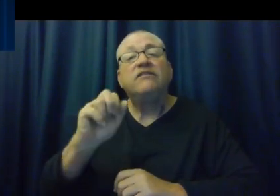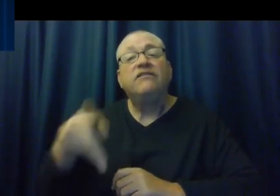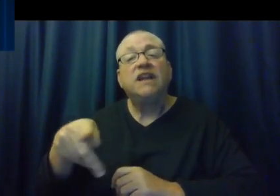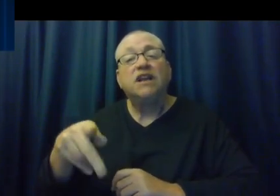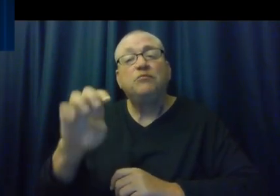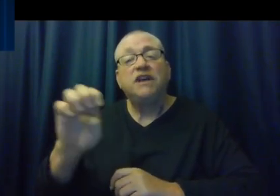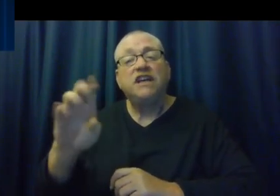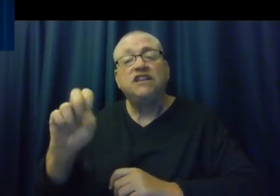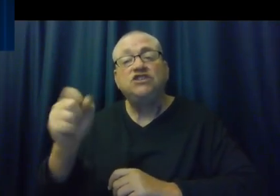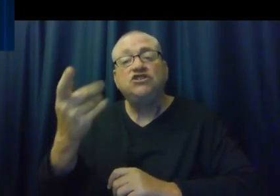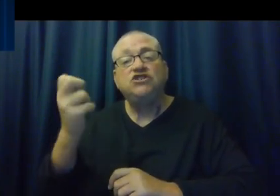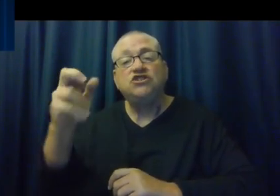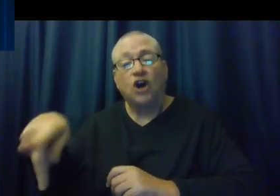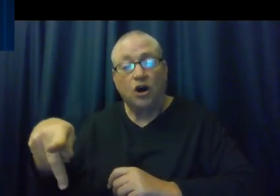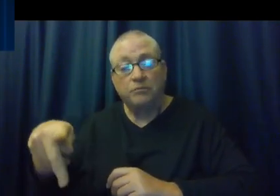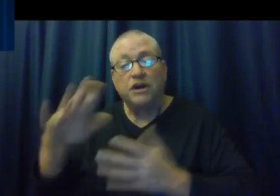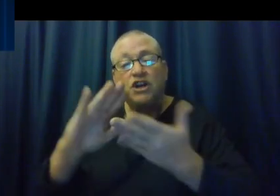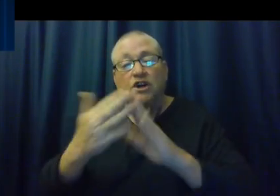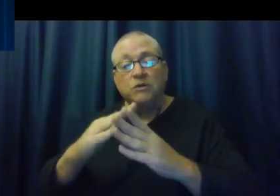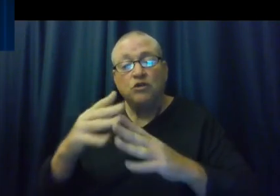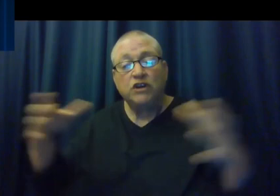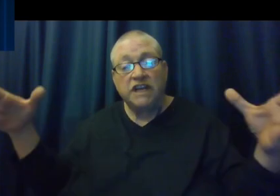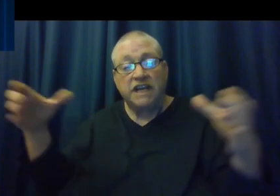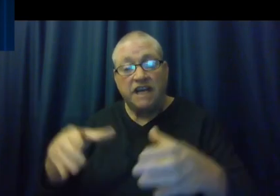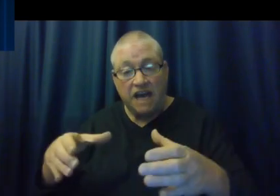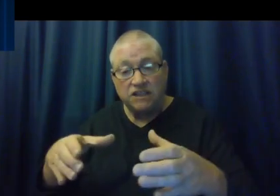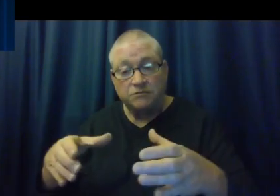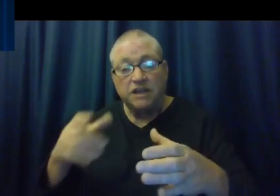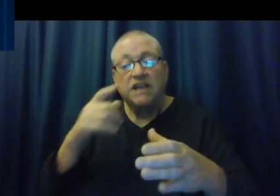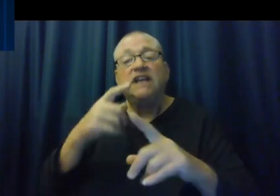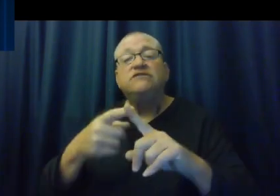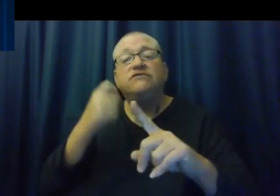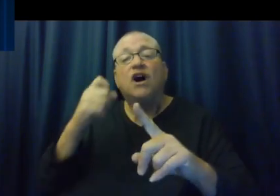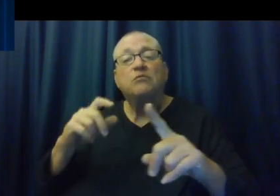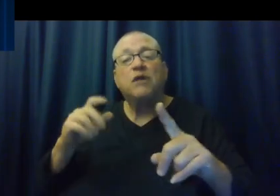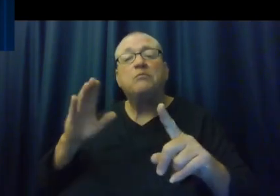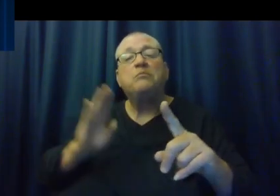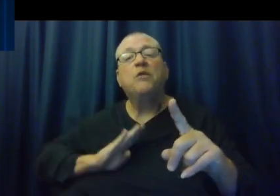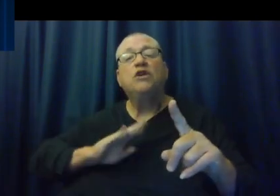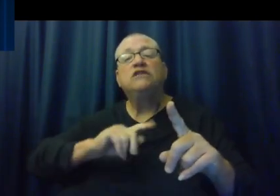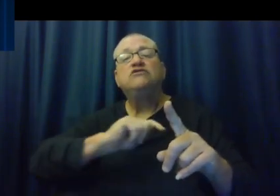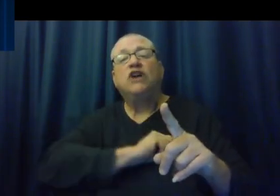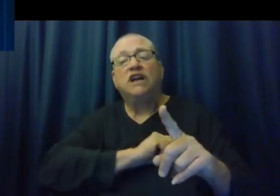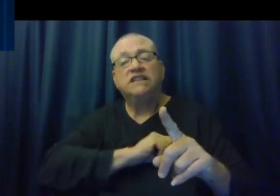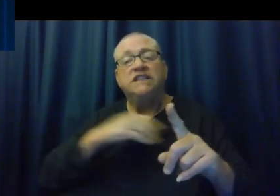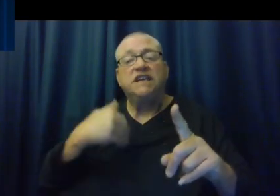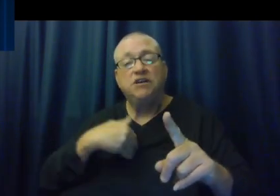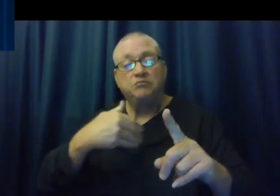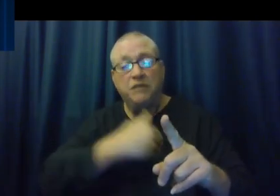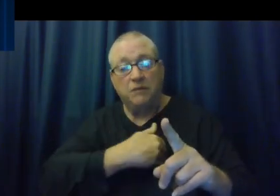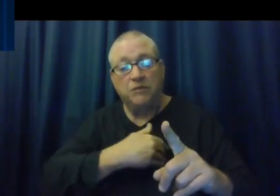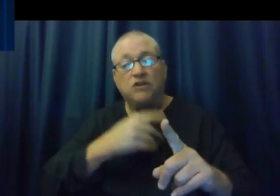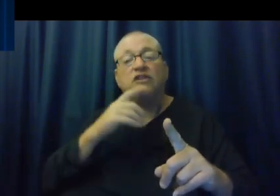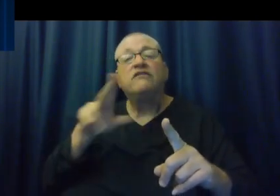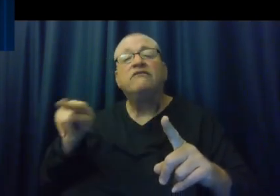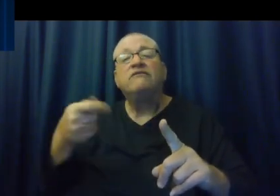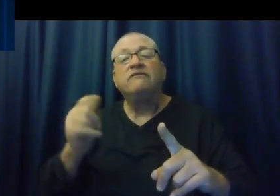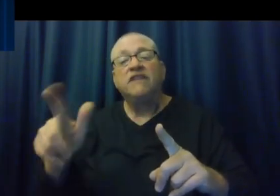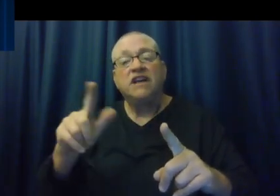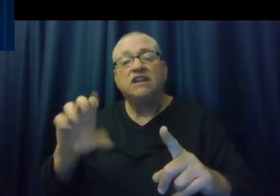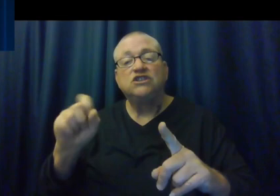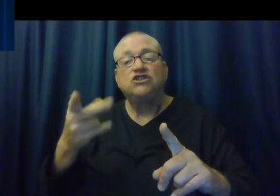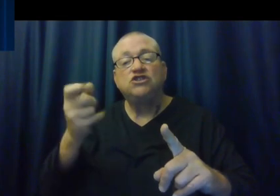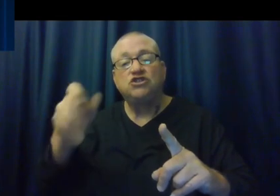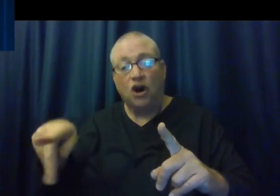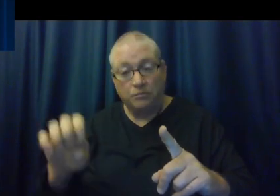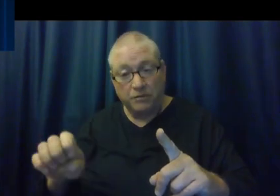The Philip E. Sharp Community Engagement Award, named in honor of former WWU Board of Trustee member and active community